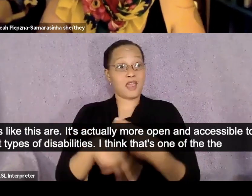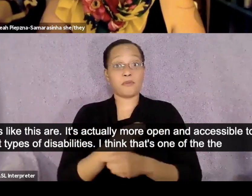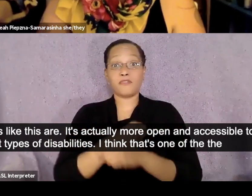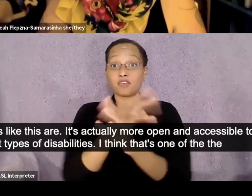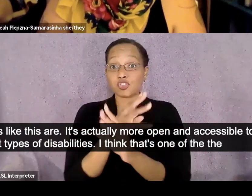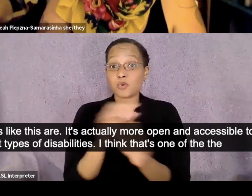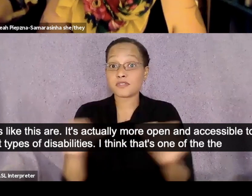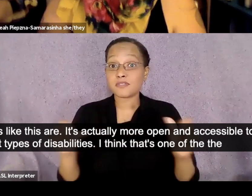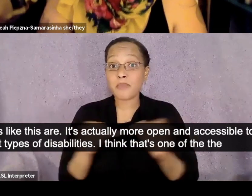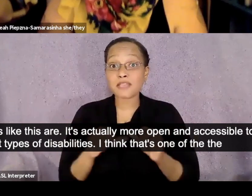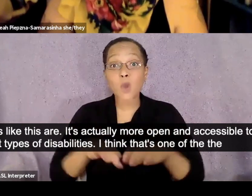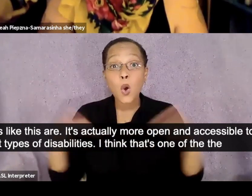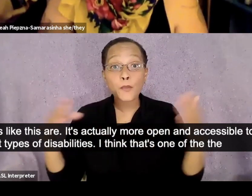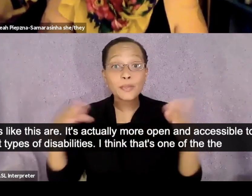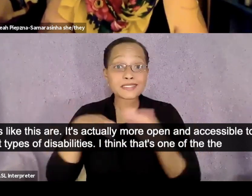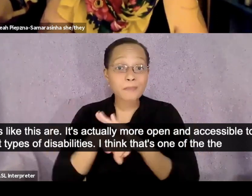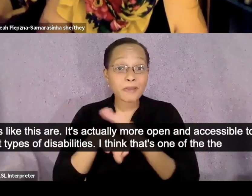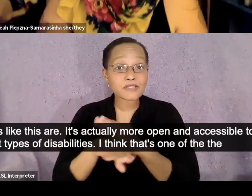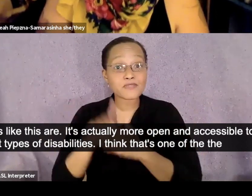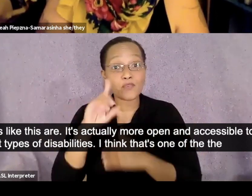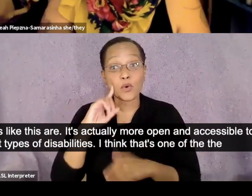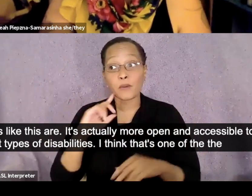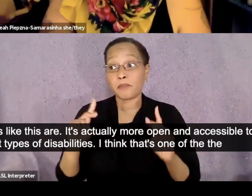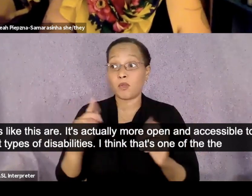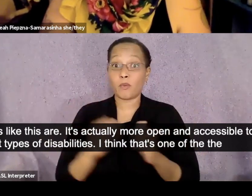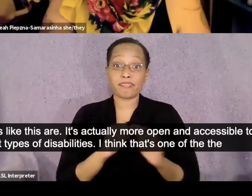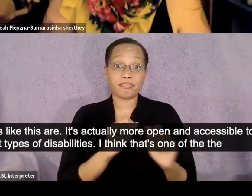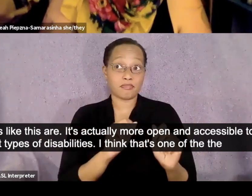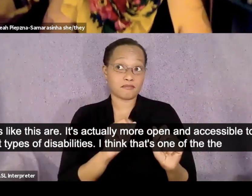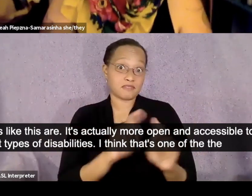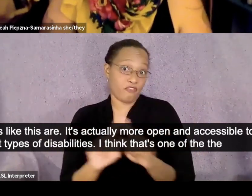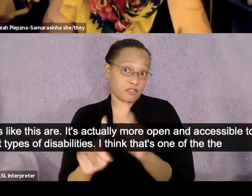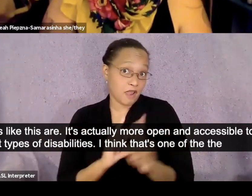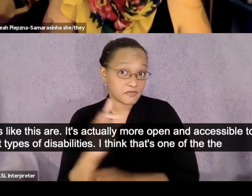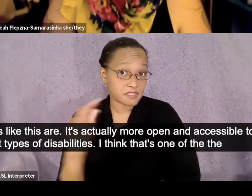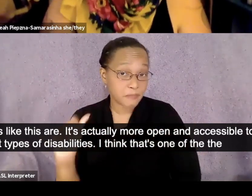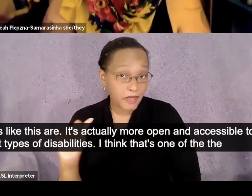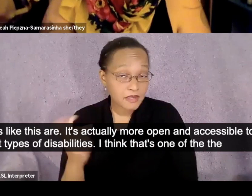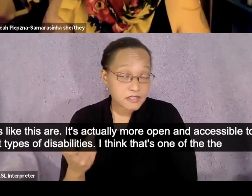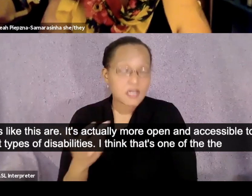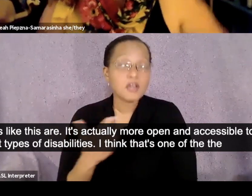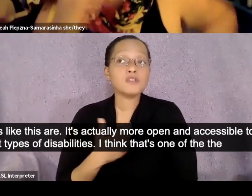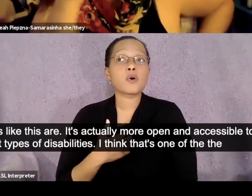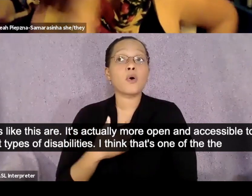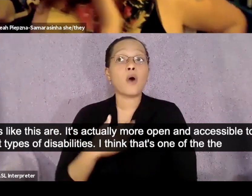people and more different people with different types of disabilities. I think that's one of